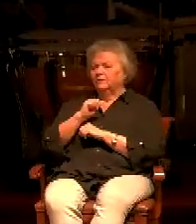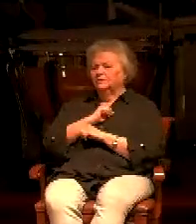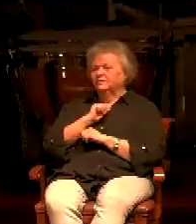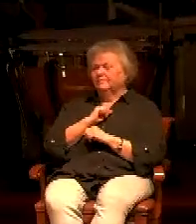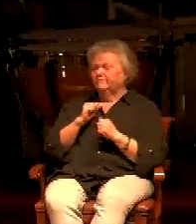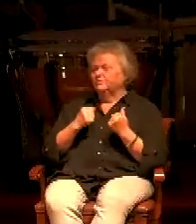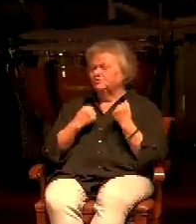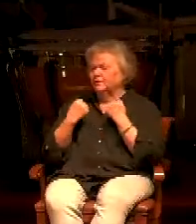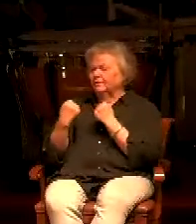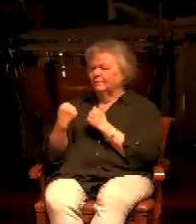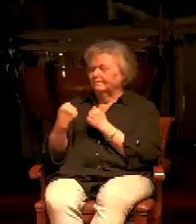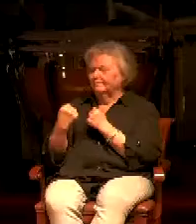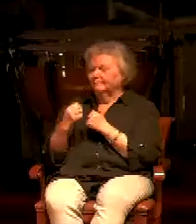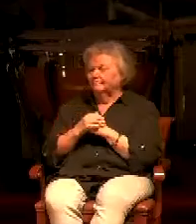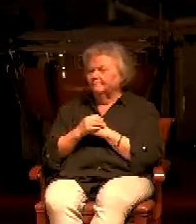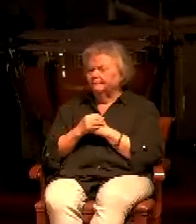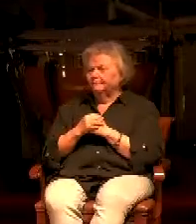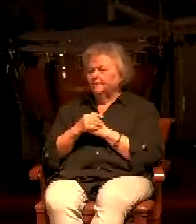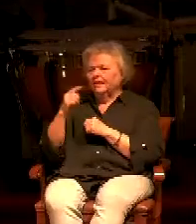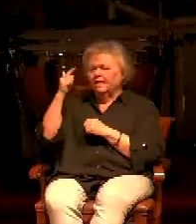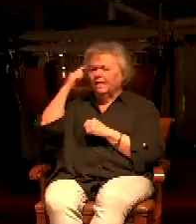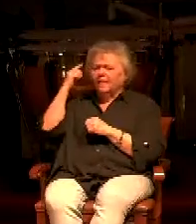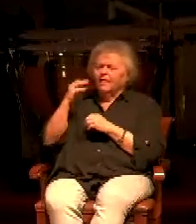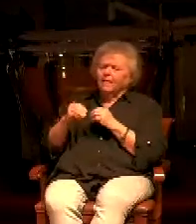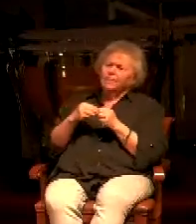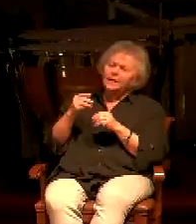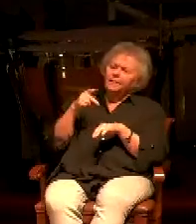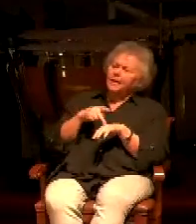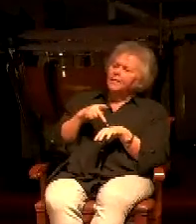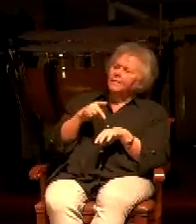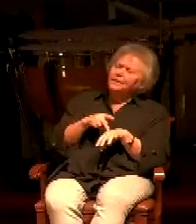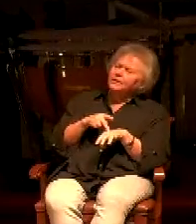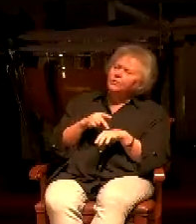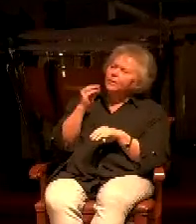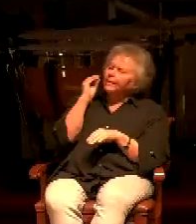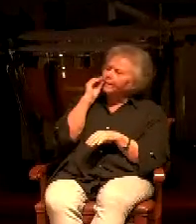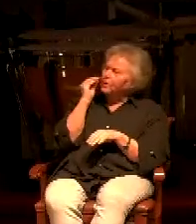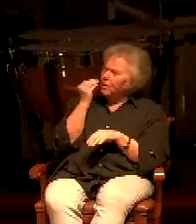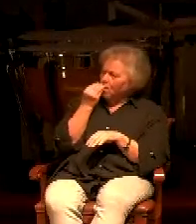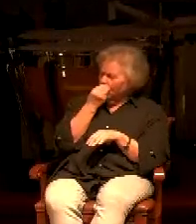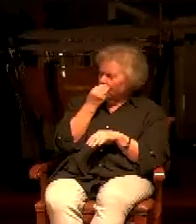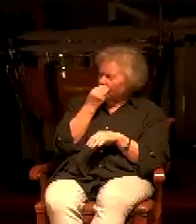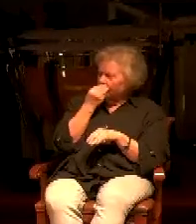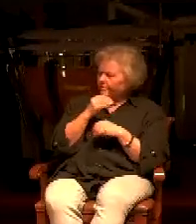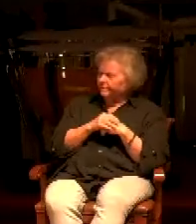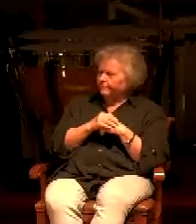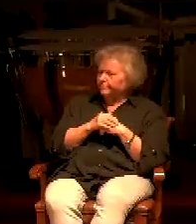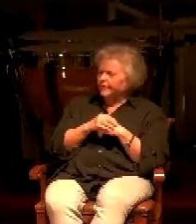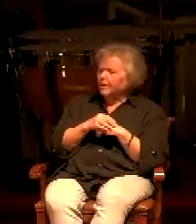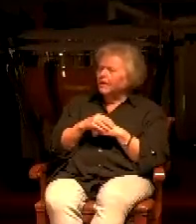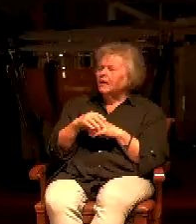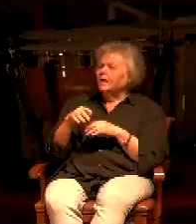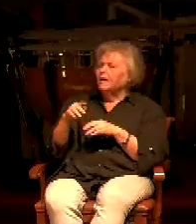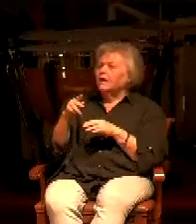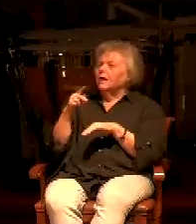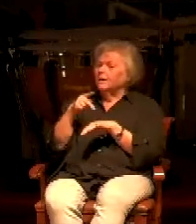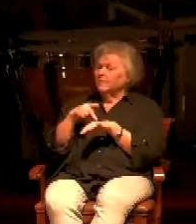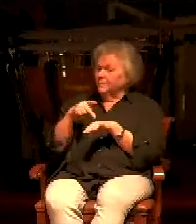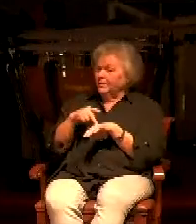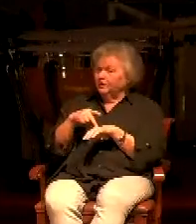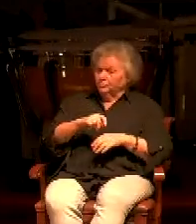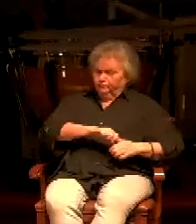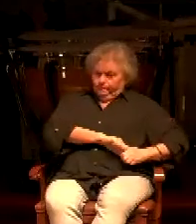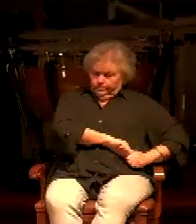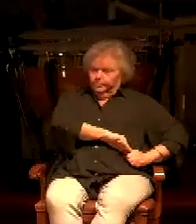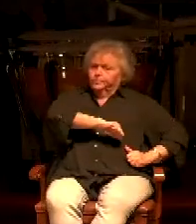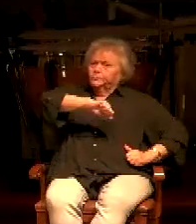Think about what Peter does. Peter, in the garden, grabs a sword and stands by Jesus. Now, if you remember, if you read the first